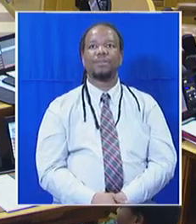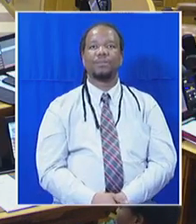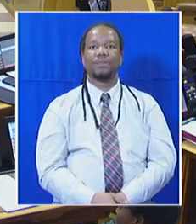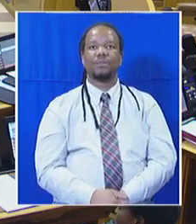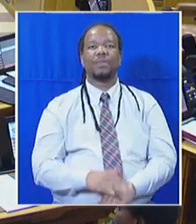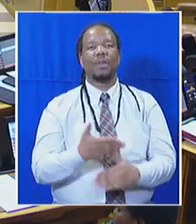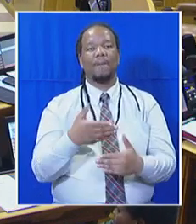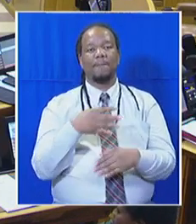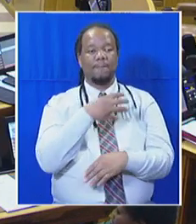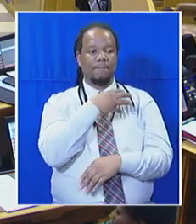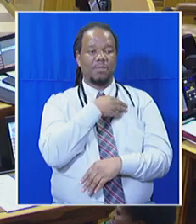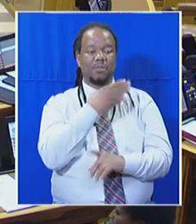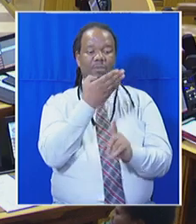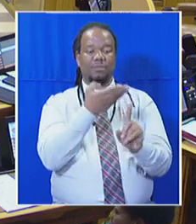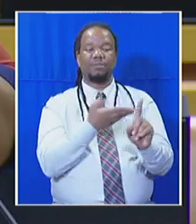Honorable Minister.